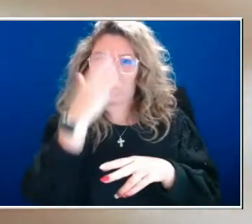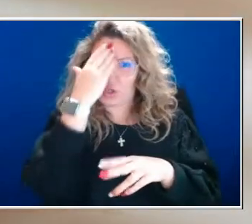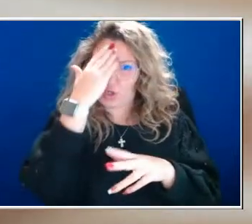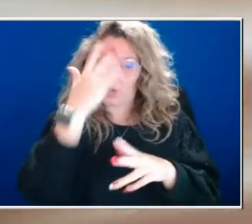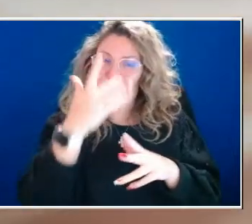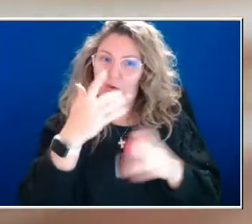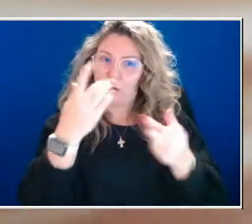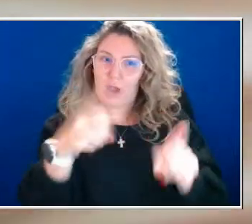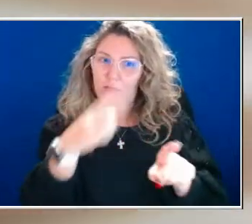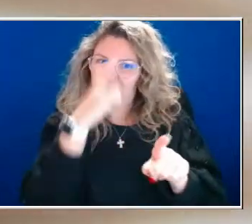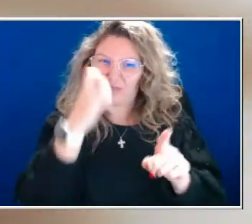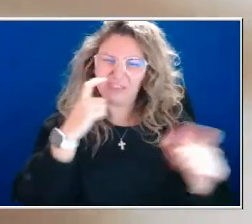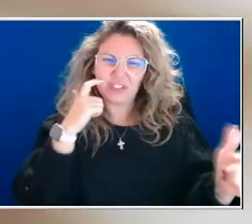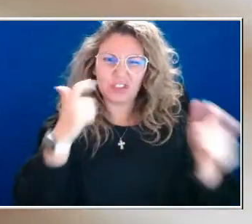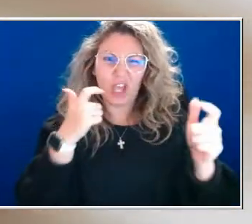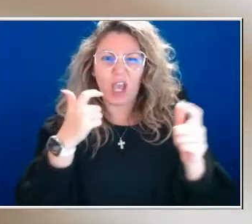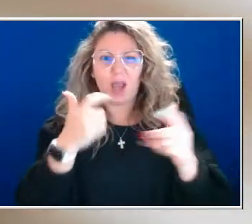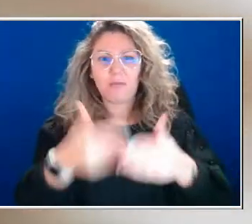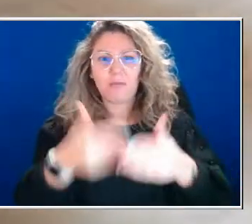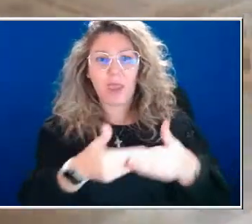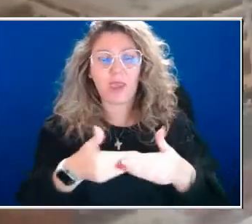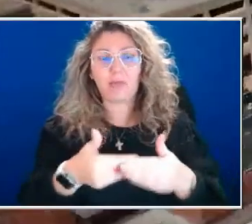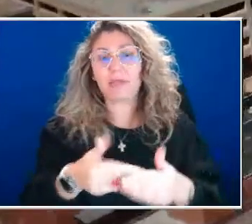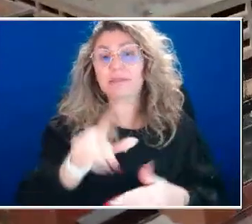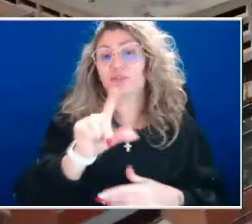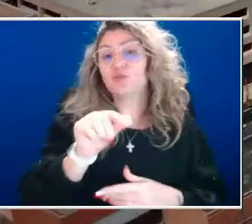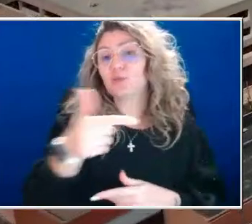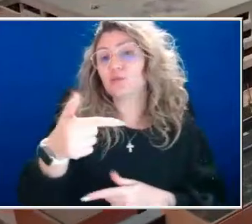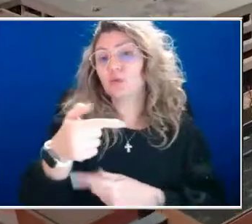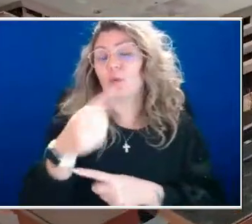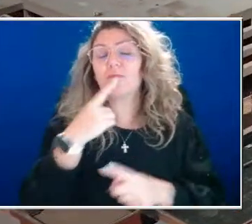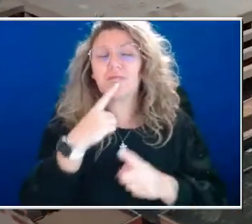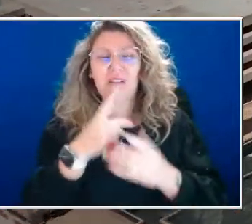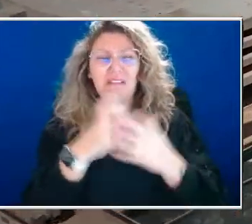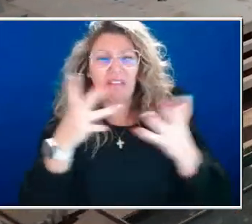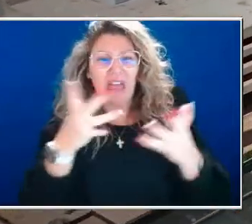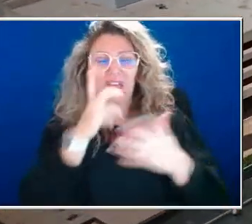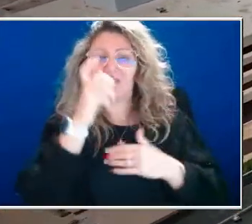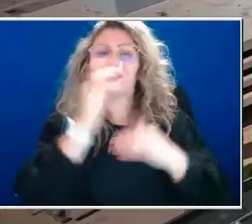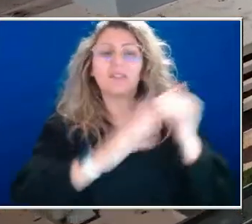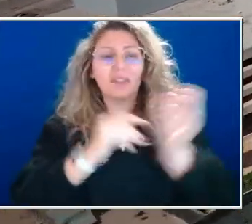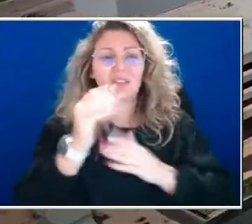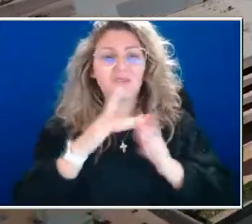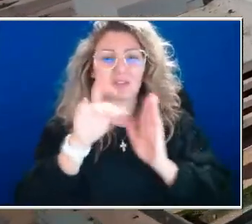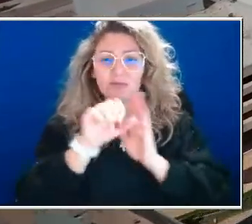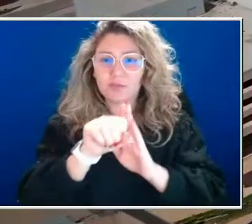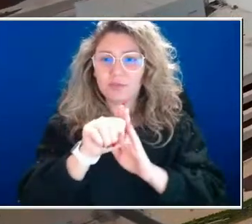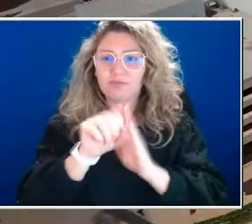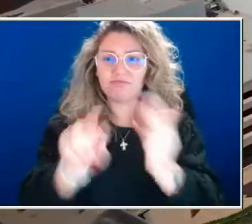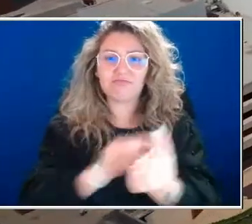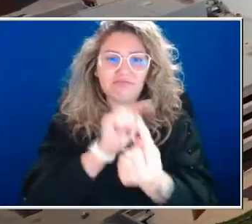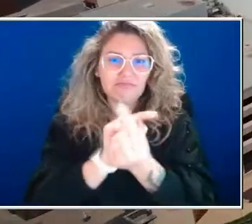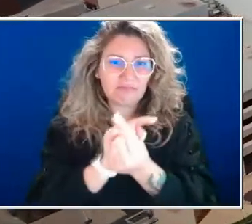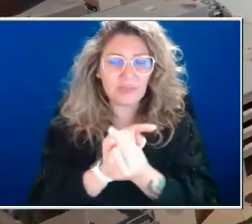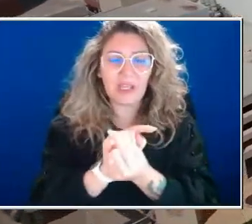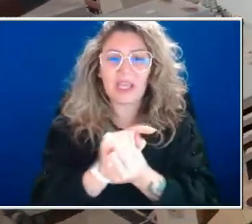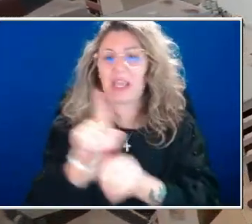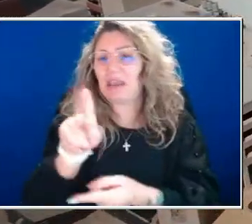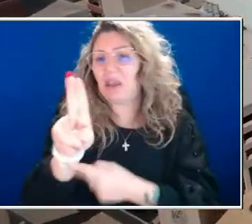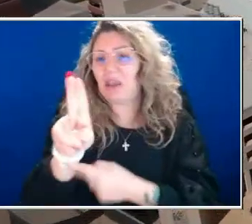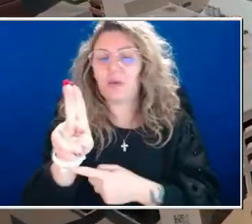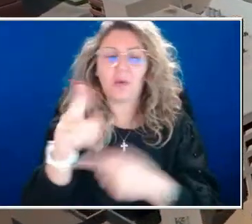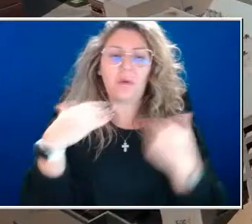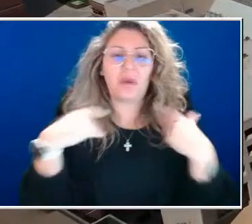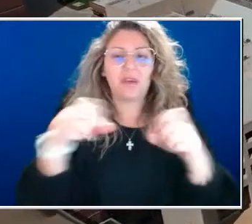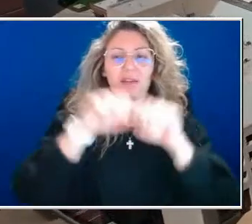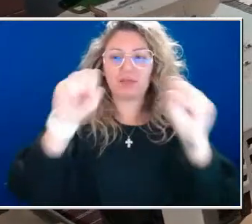after enduring a slew of painful and uncomfortable symptoms, that's how she came to meet the University of Kansas Health System OBGYN,